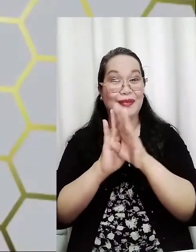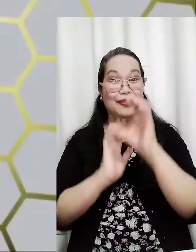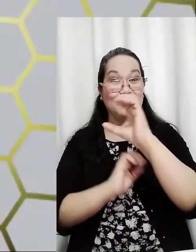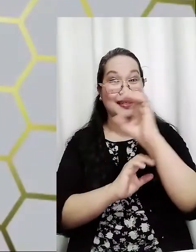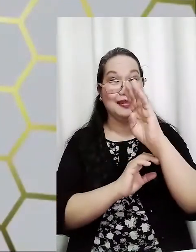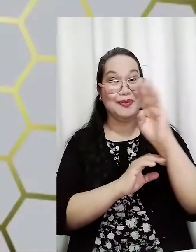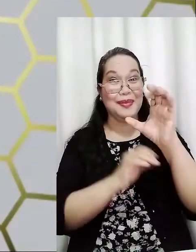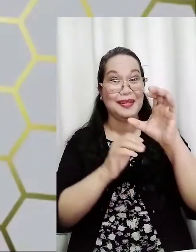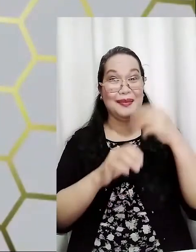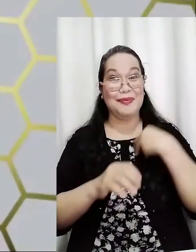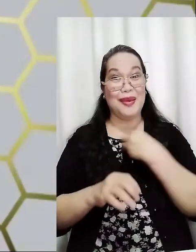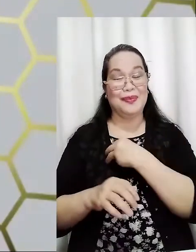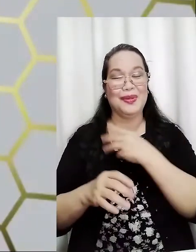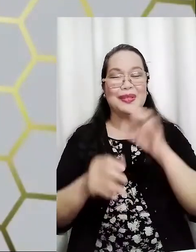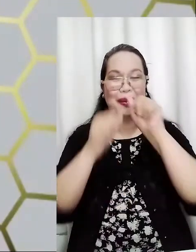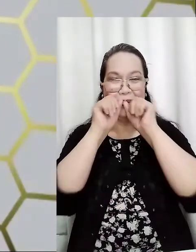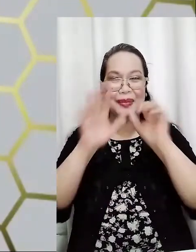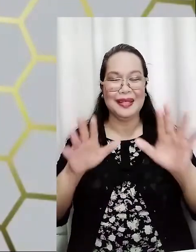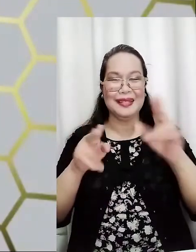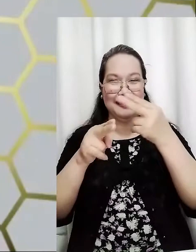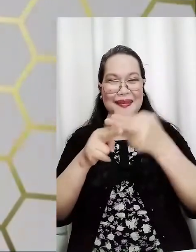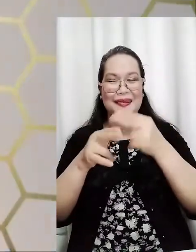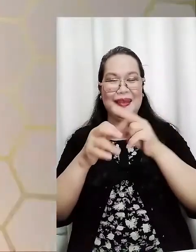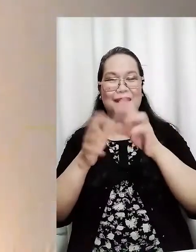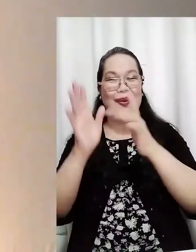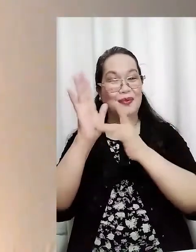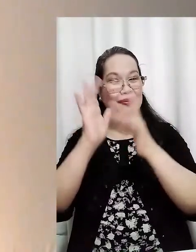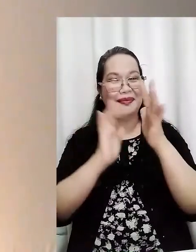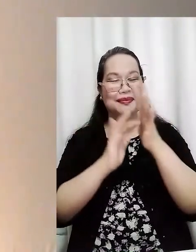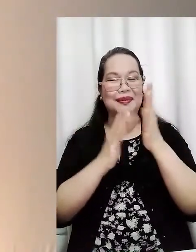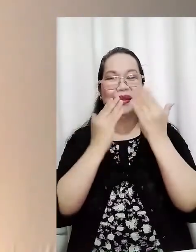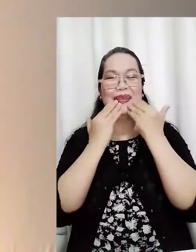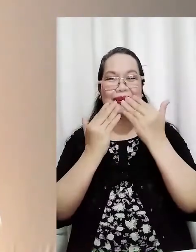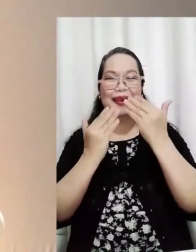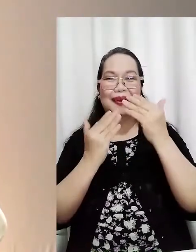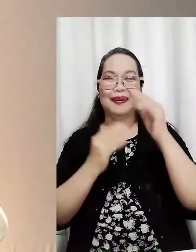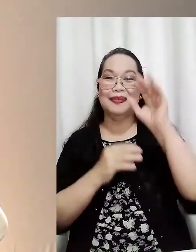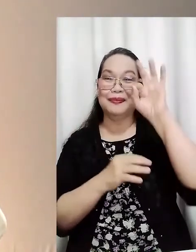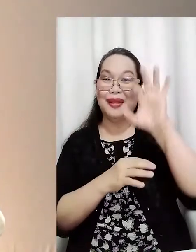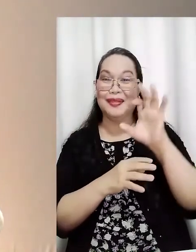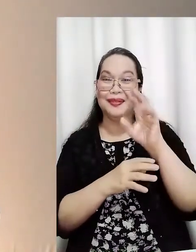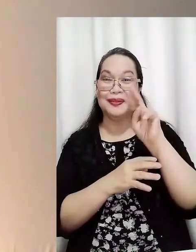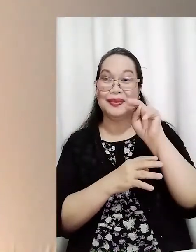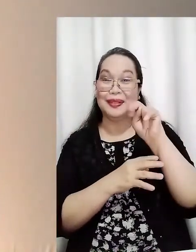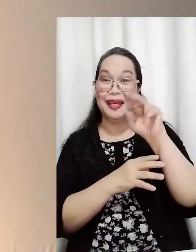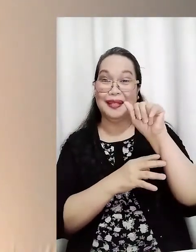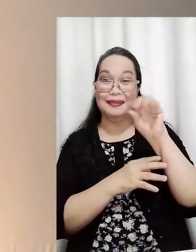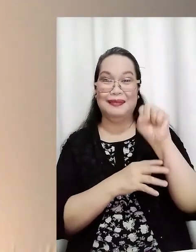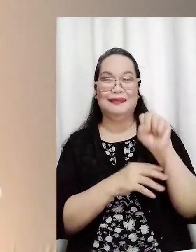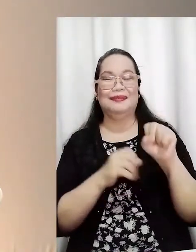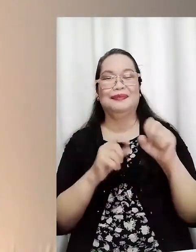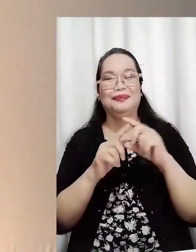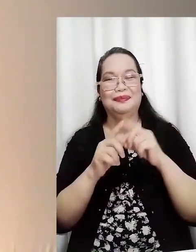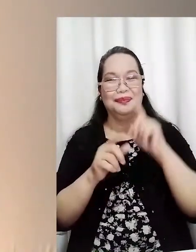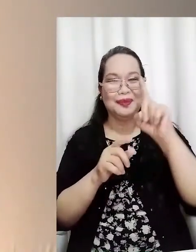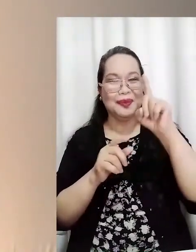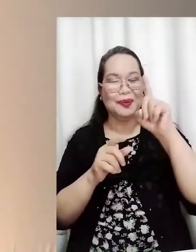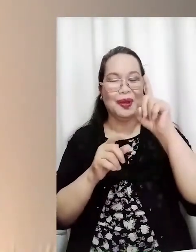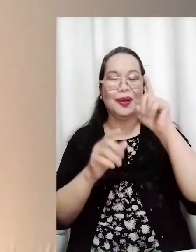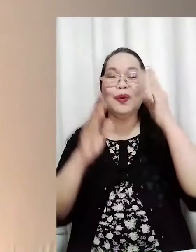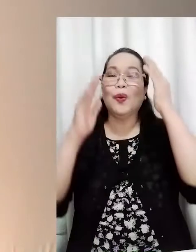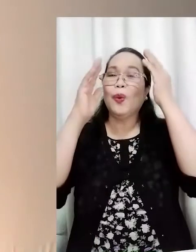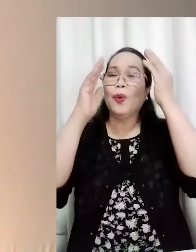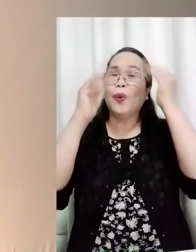name of Jesus. Thank you, Pastor Nas. One of the aspirations of CCBC is to be a